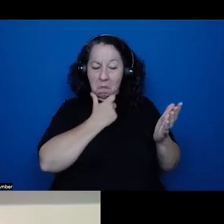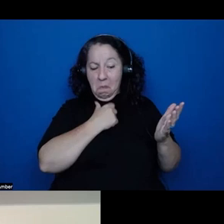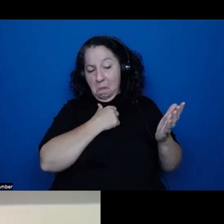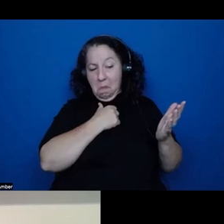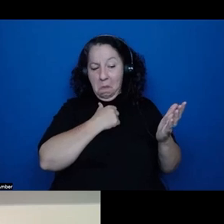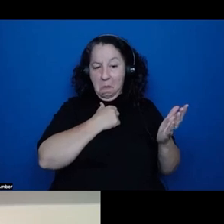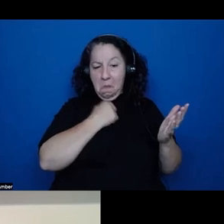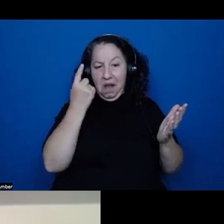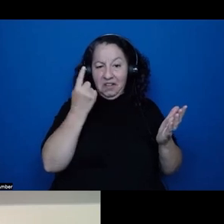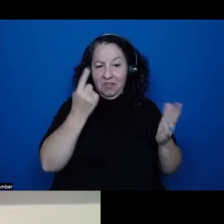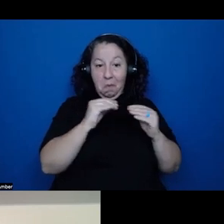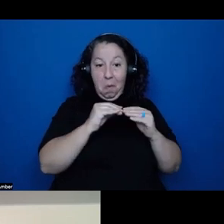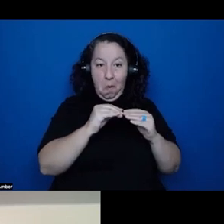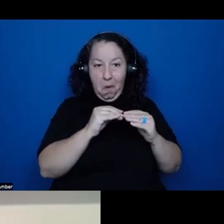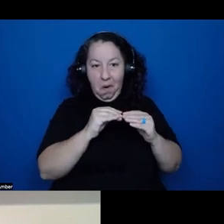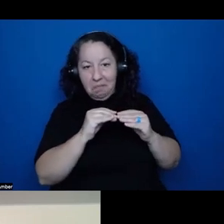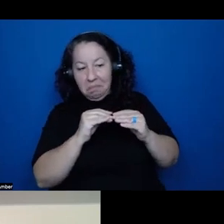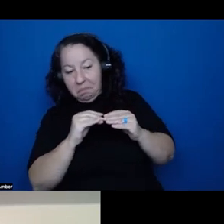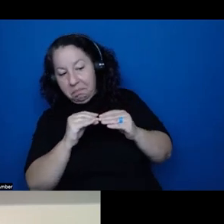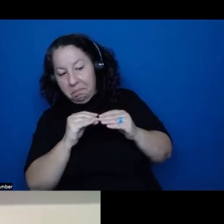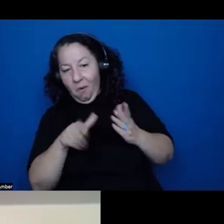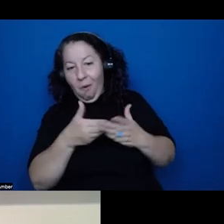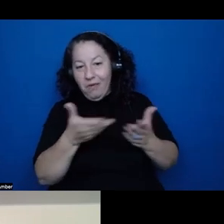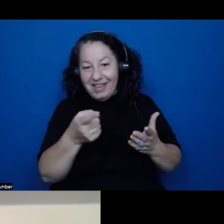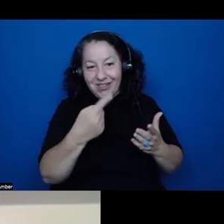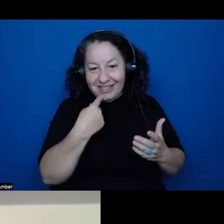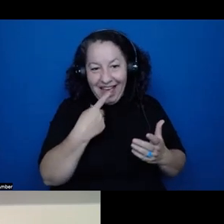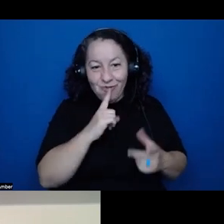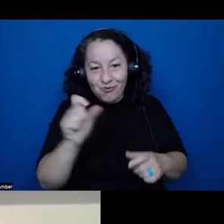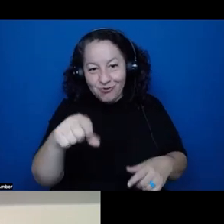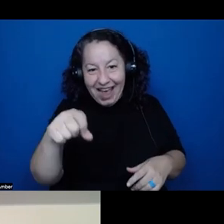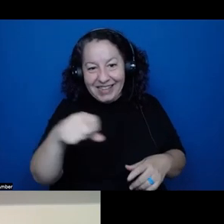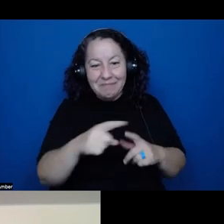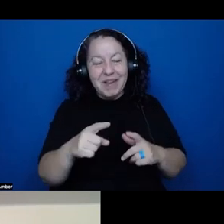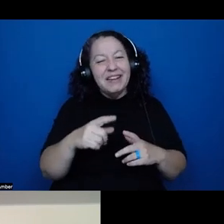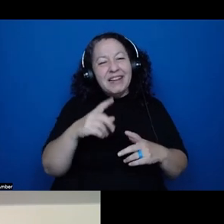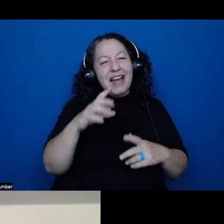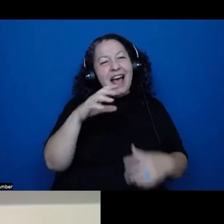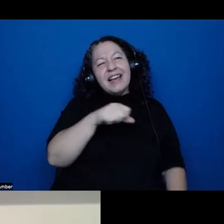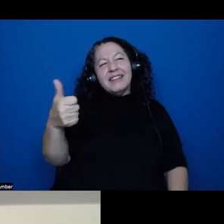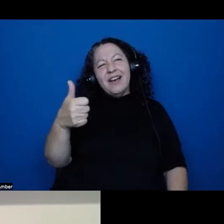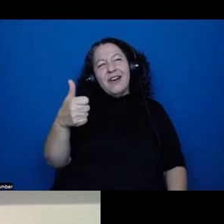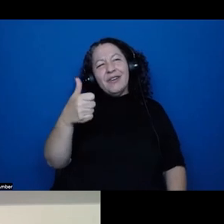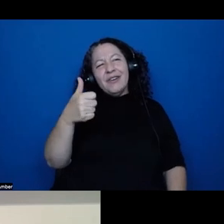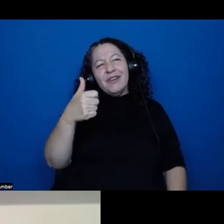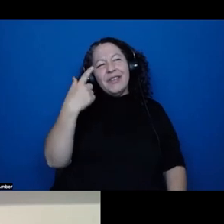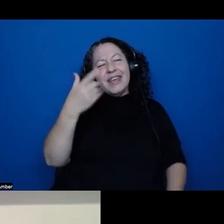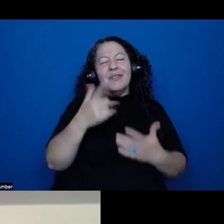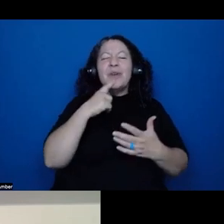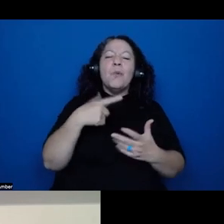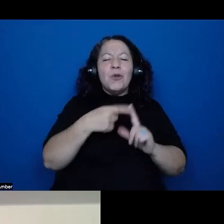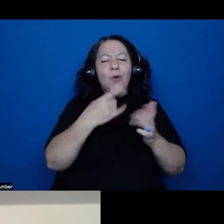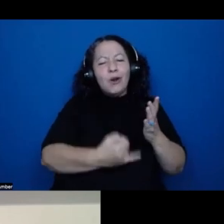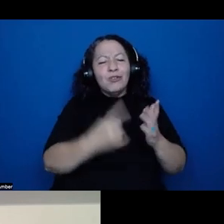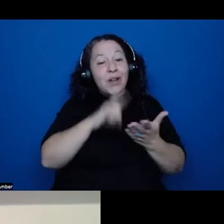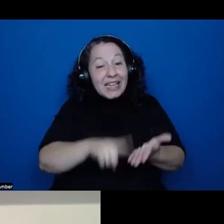it, all the things you're saying is true. And then I guess the other thing is like when you're an artist, you like investigate something, but you don't necessarily